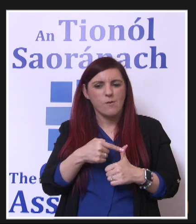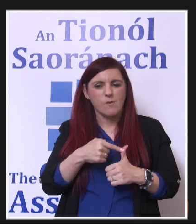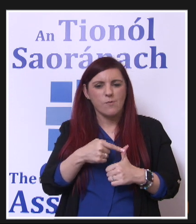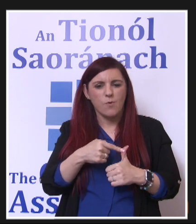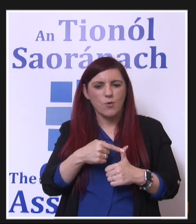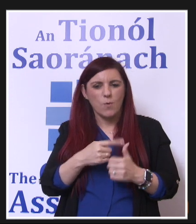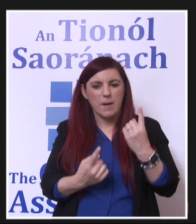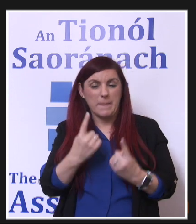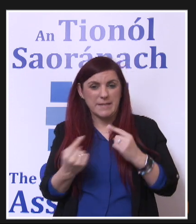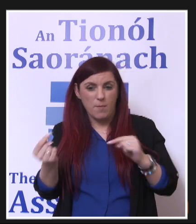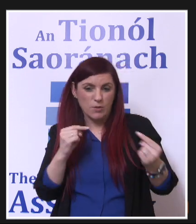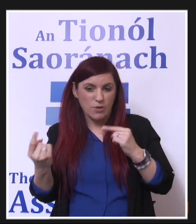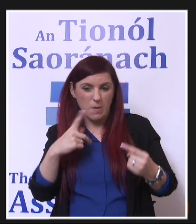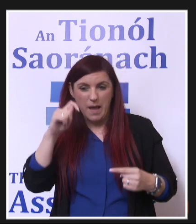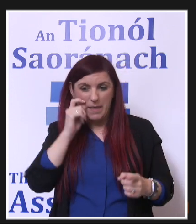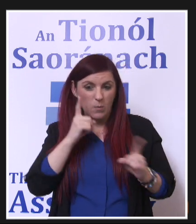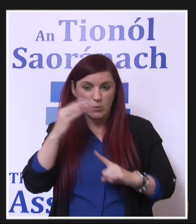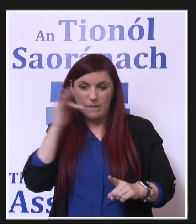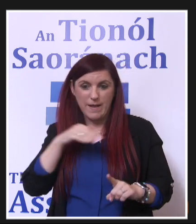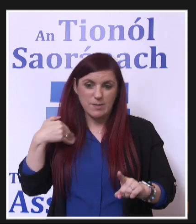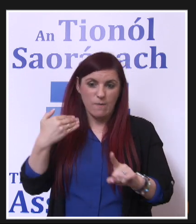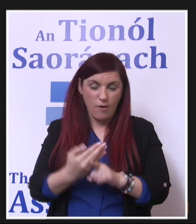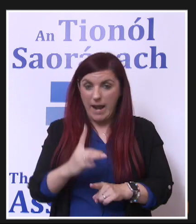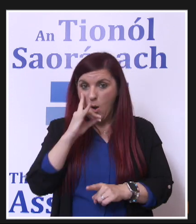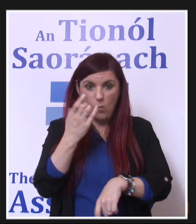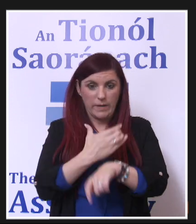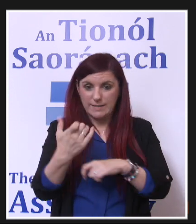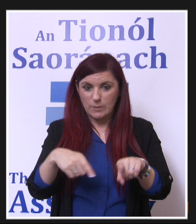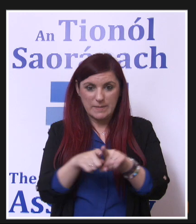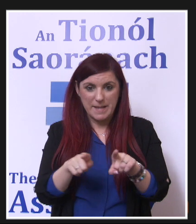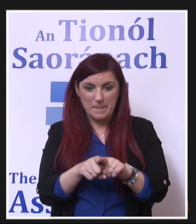other. So I think we're doing fine, and I hope we stick with it.